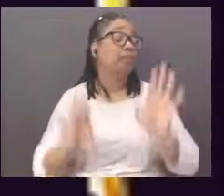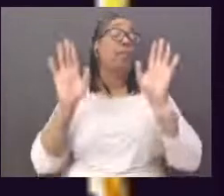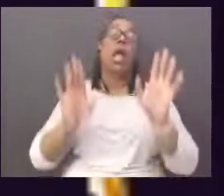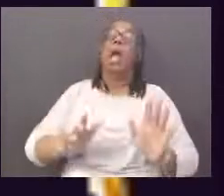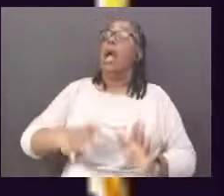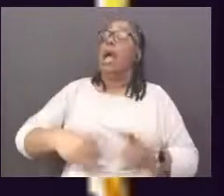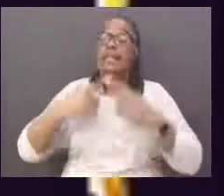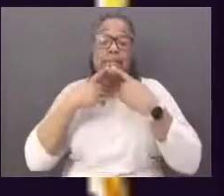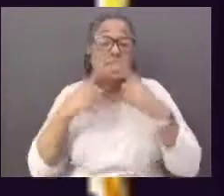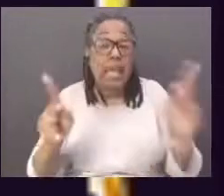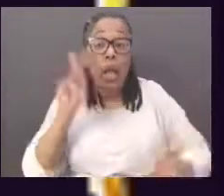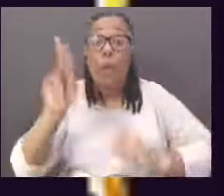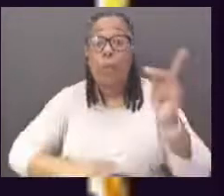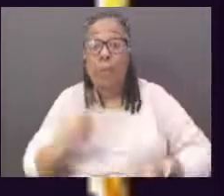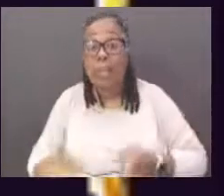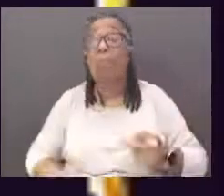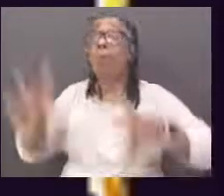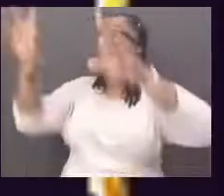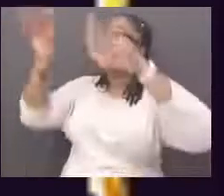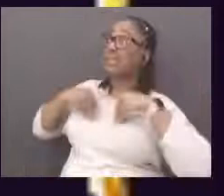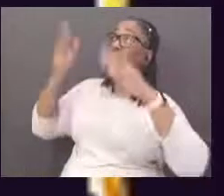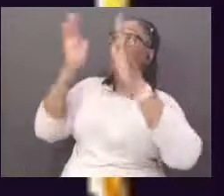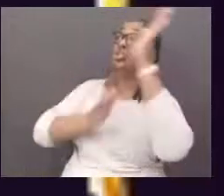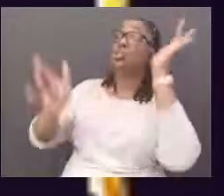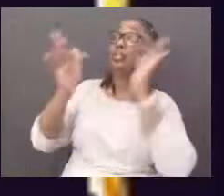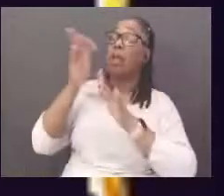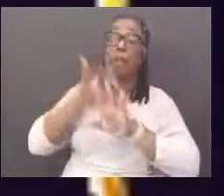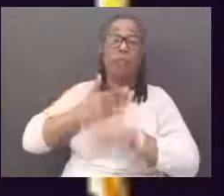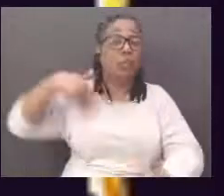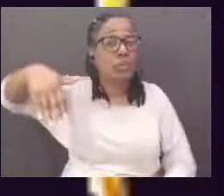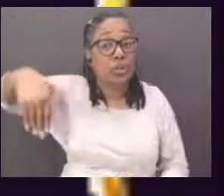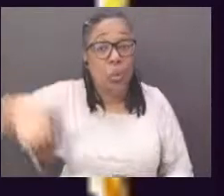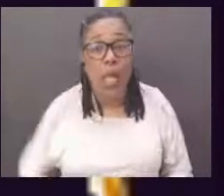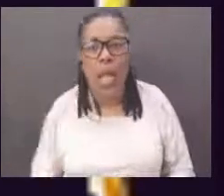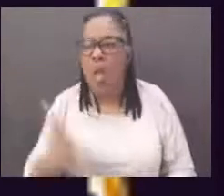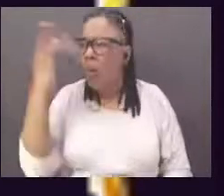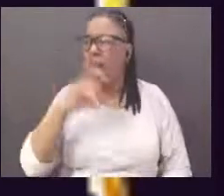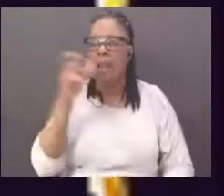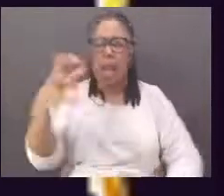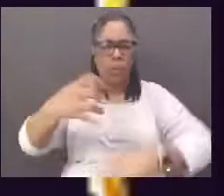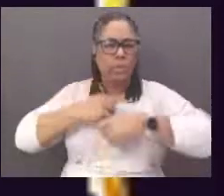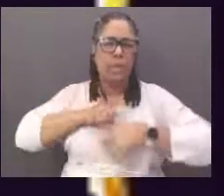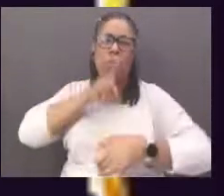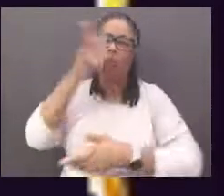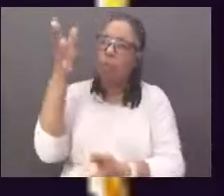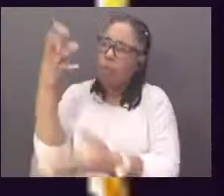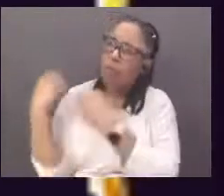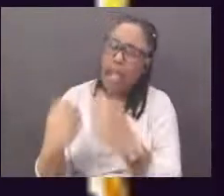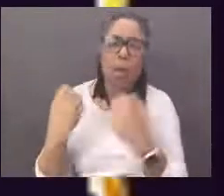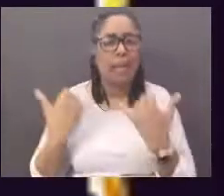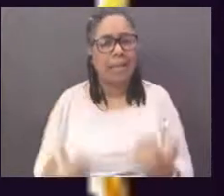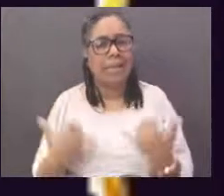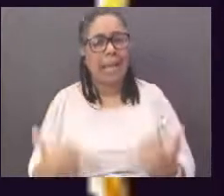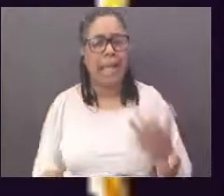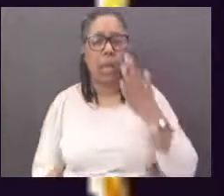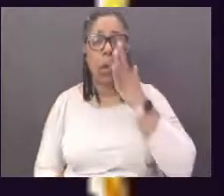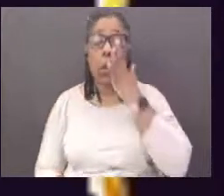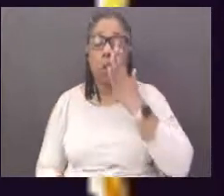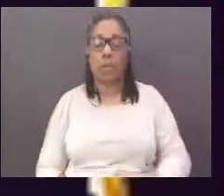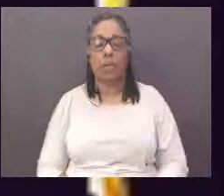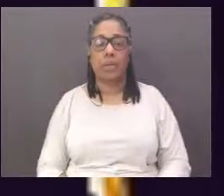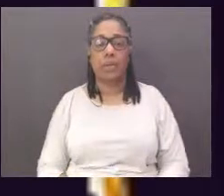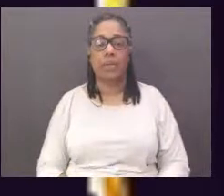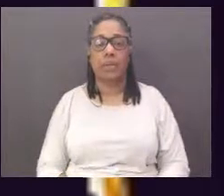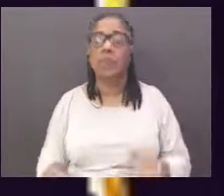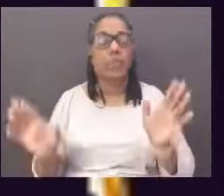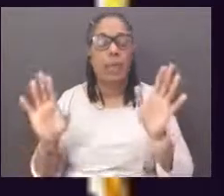it's too late. Why not receive the real power that comes from the name of Jesus right now? This then is the end of